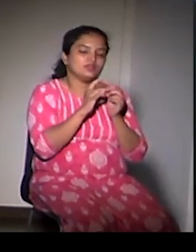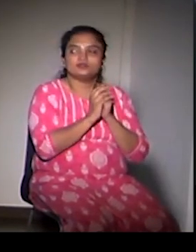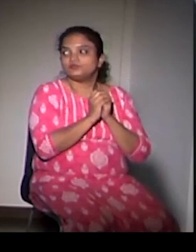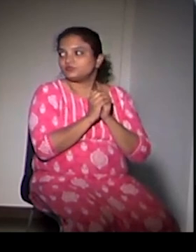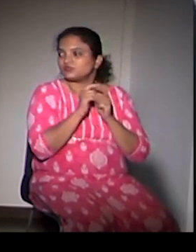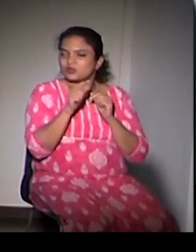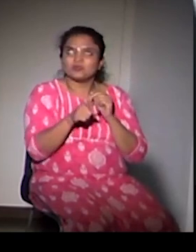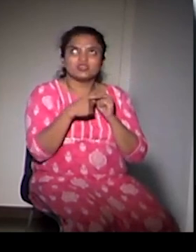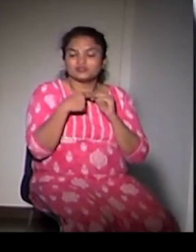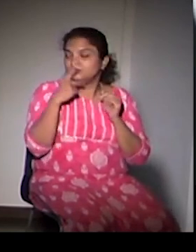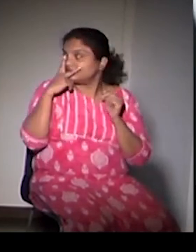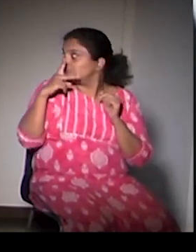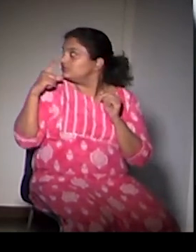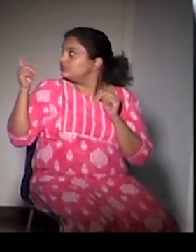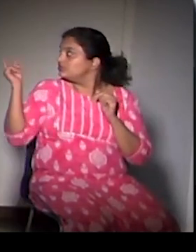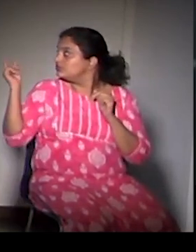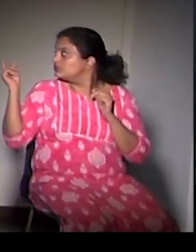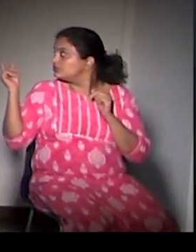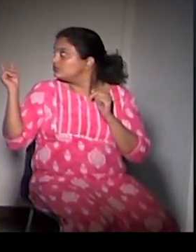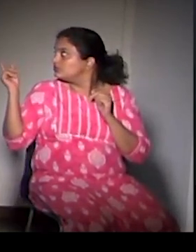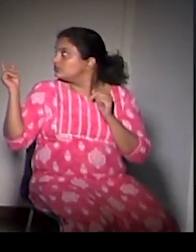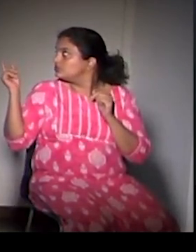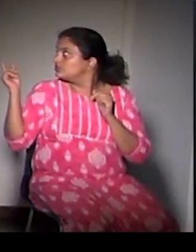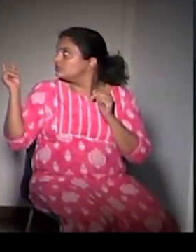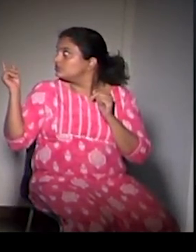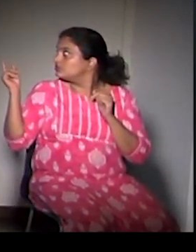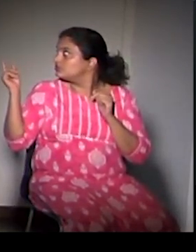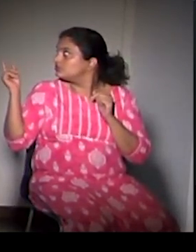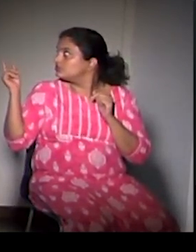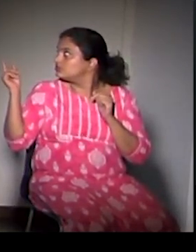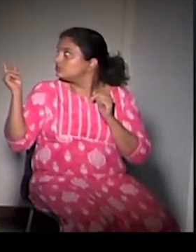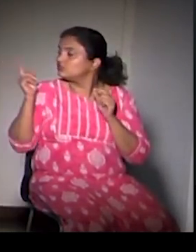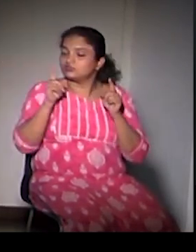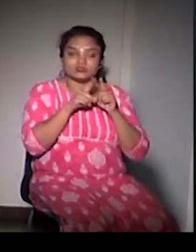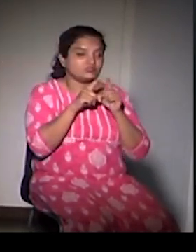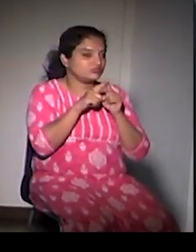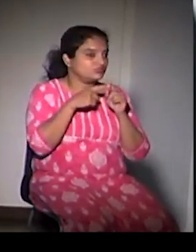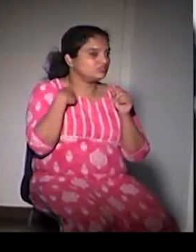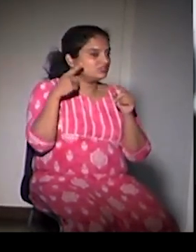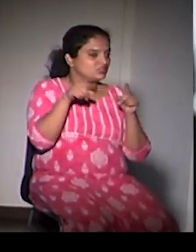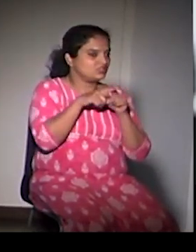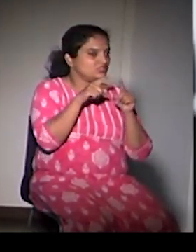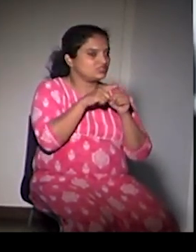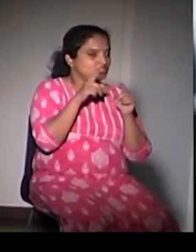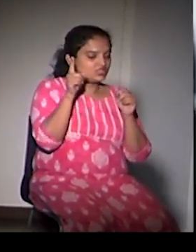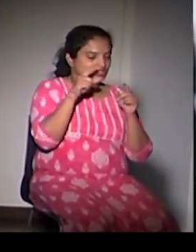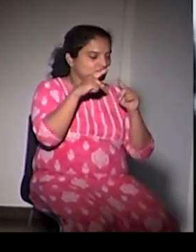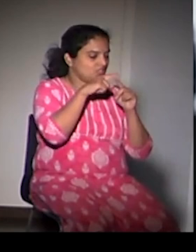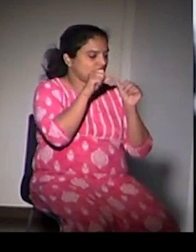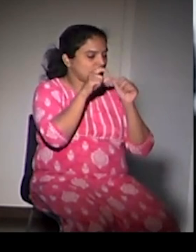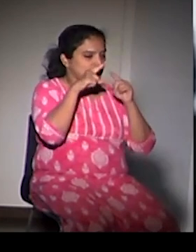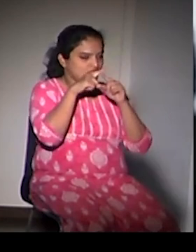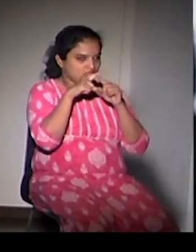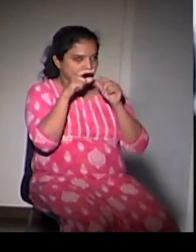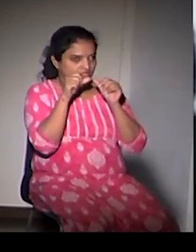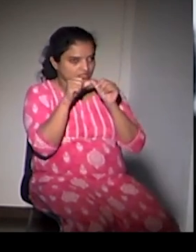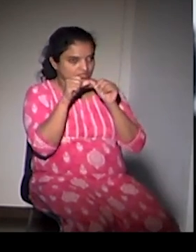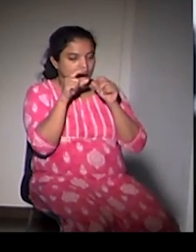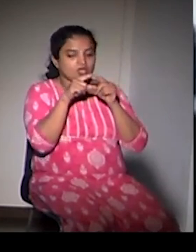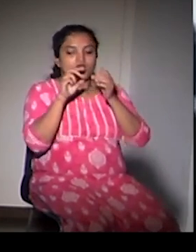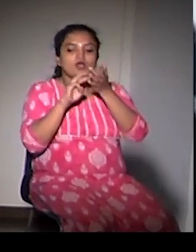But I think talking about mosaic, cut tile mosaic in India, the very greatest